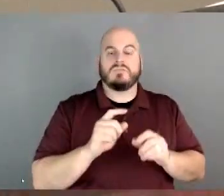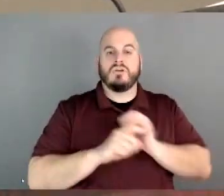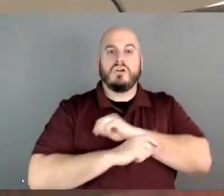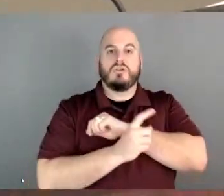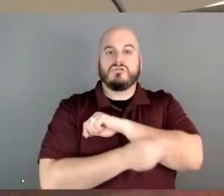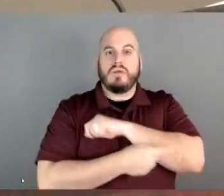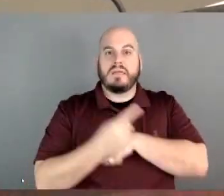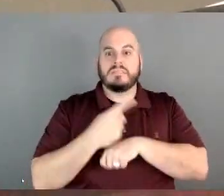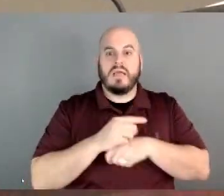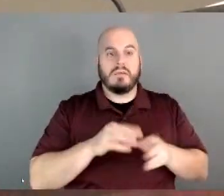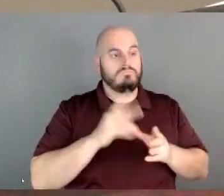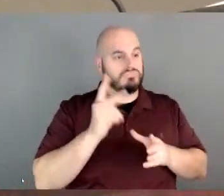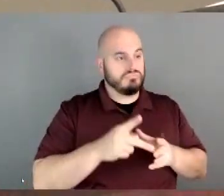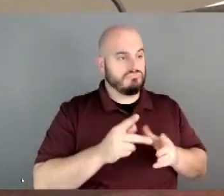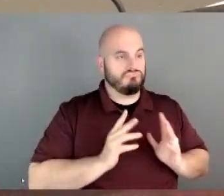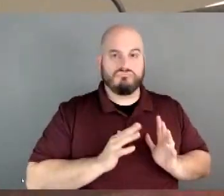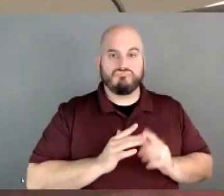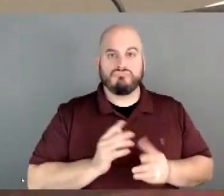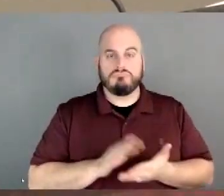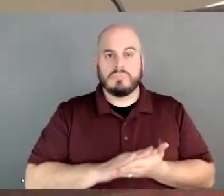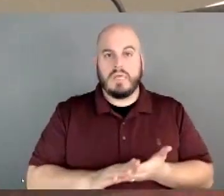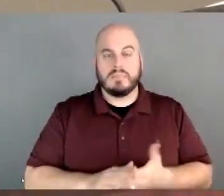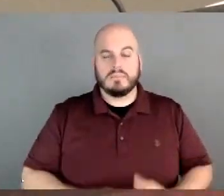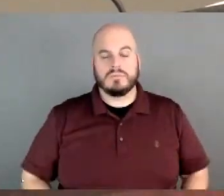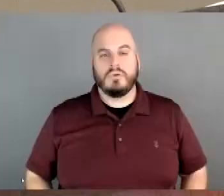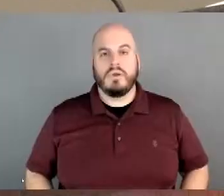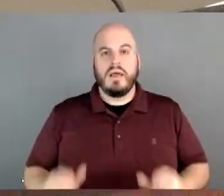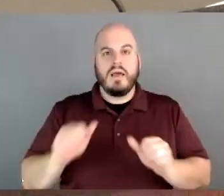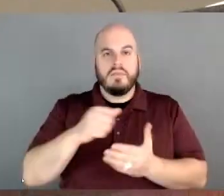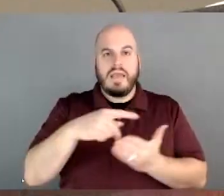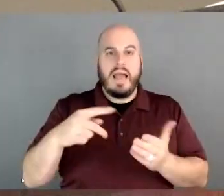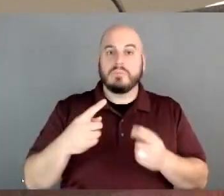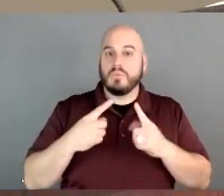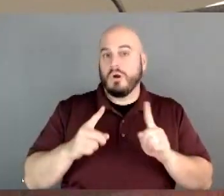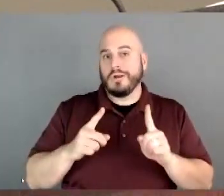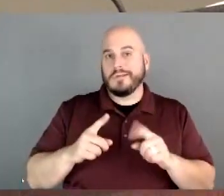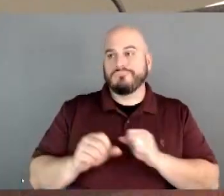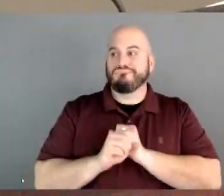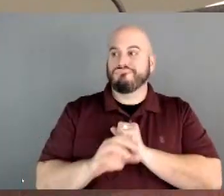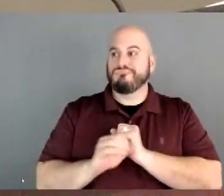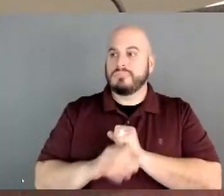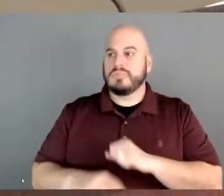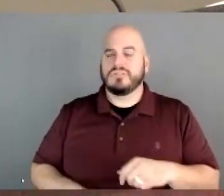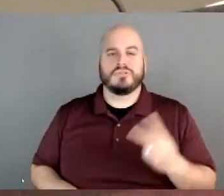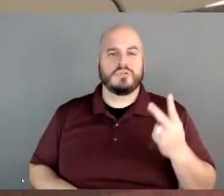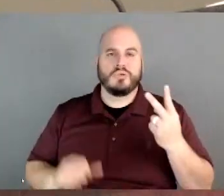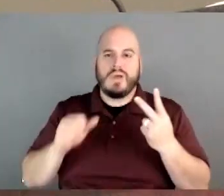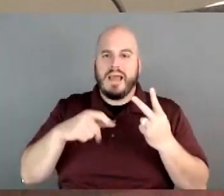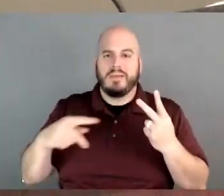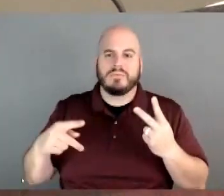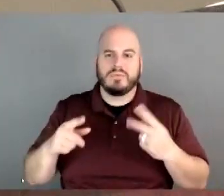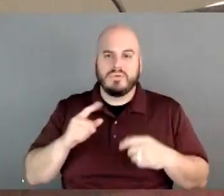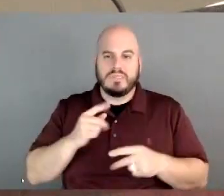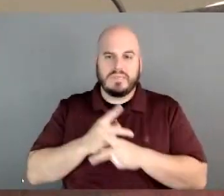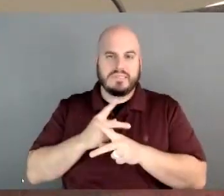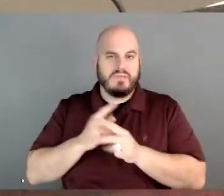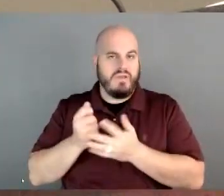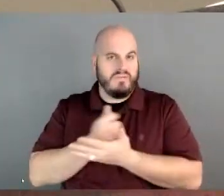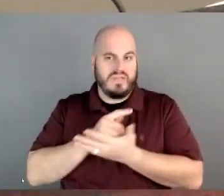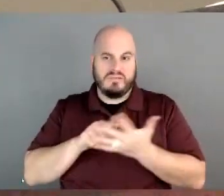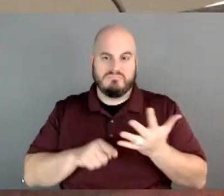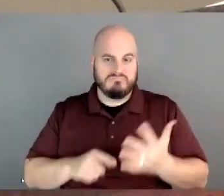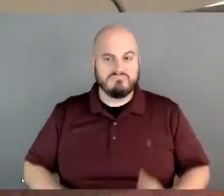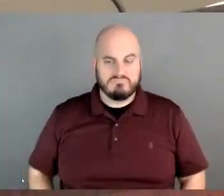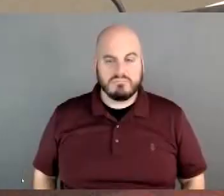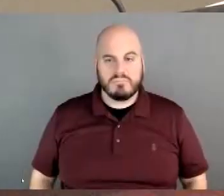apps out there. It's not too many. I know if you don't like having stuff on your phone, it's just two apps really get you situated. But